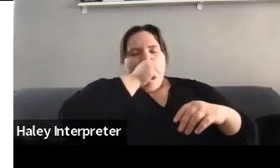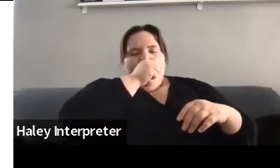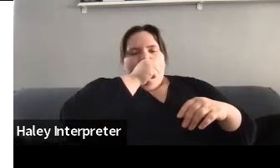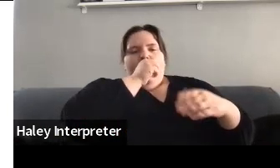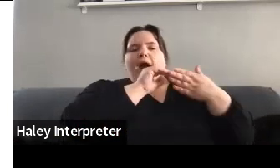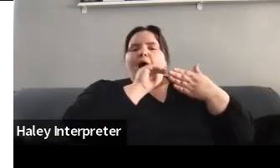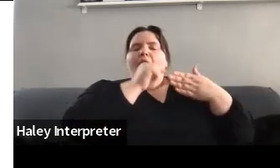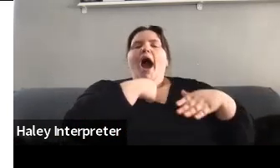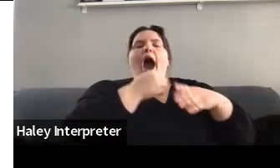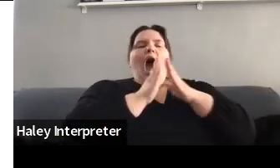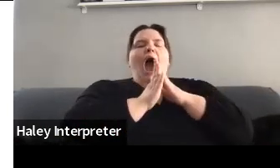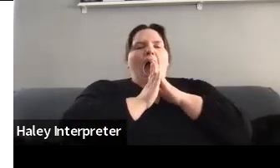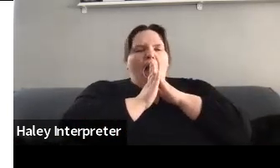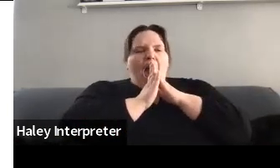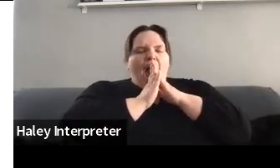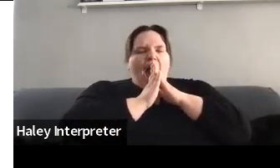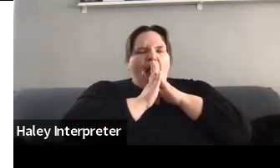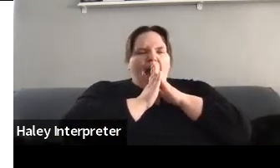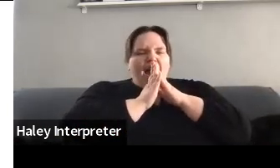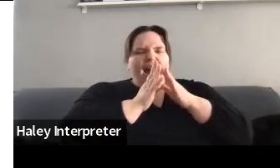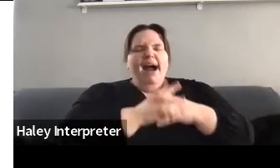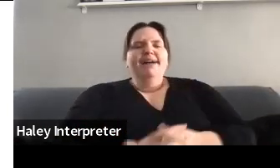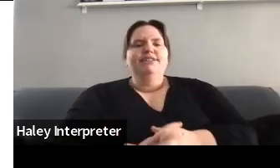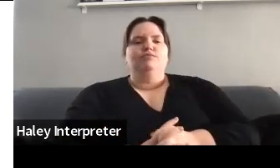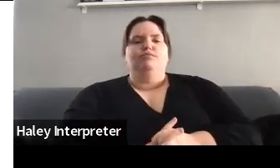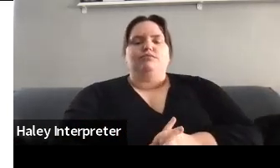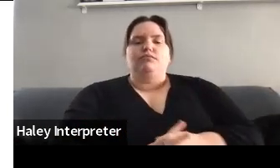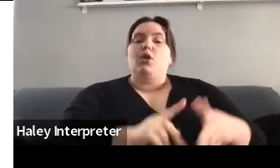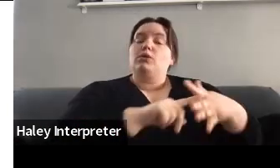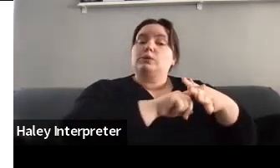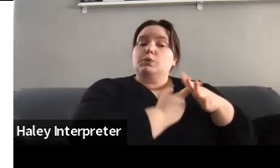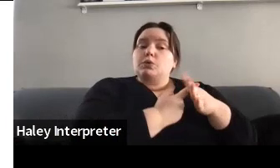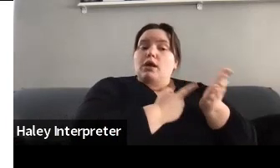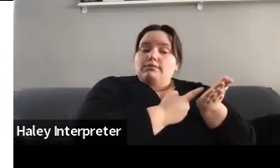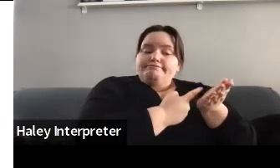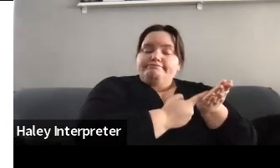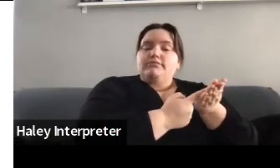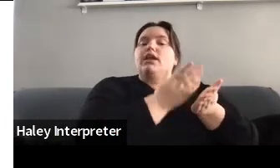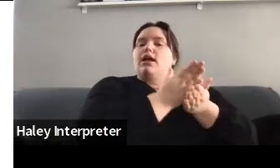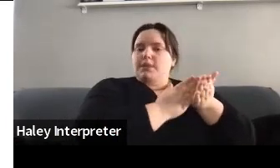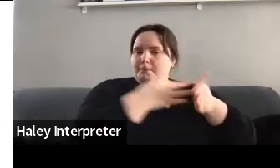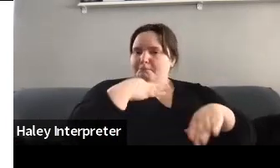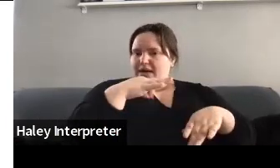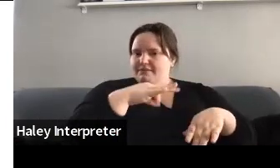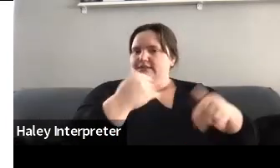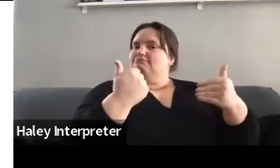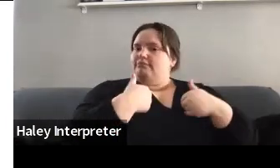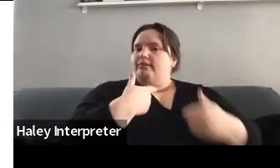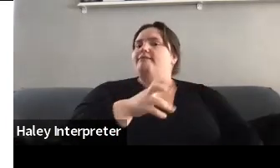Yeah. Okay. So we're going to start by talking a little bit about some of the benefits of pet